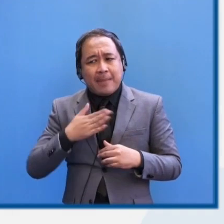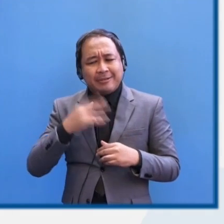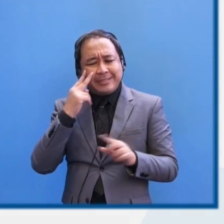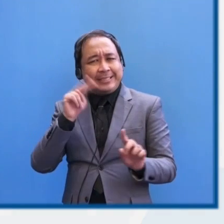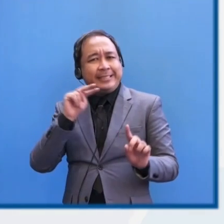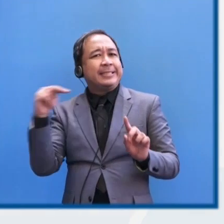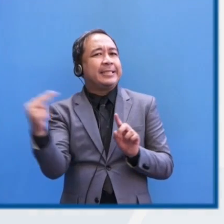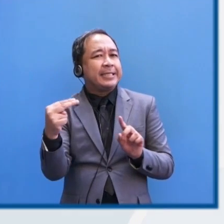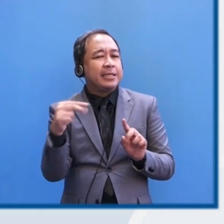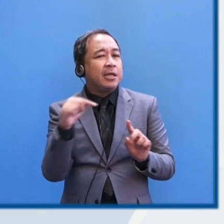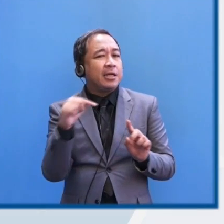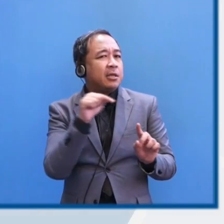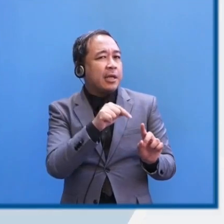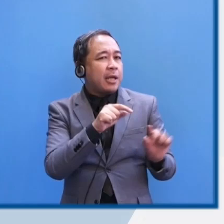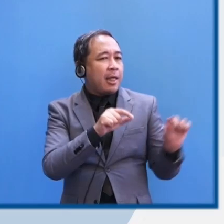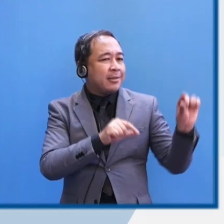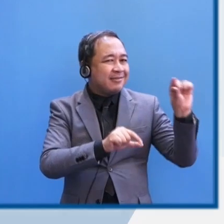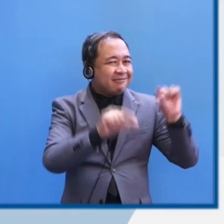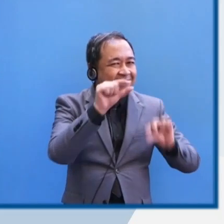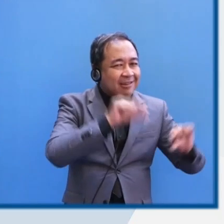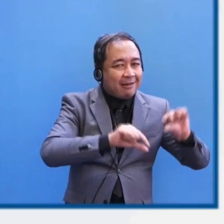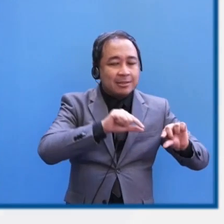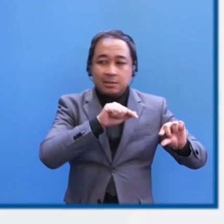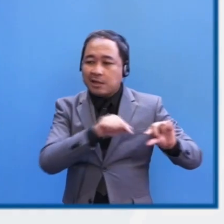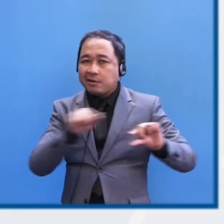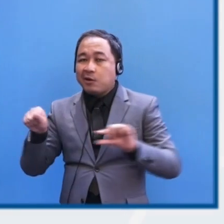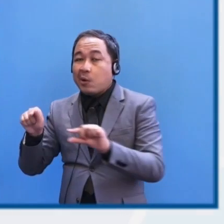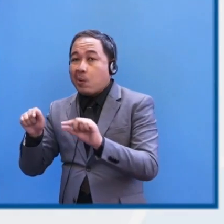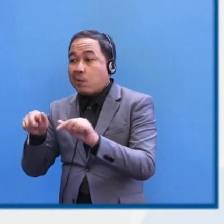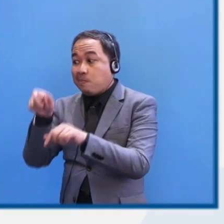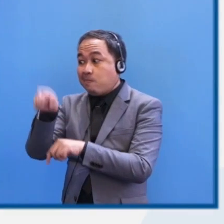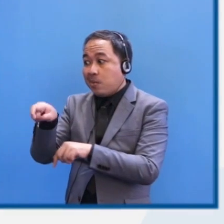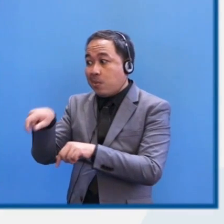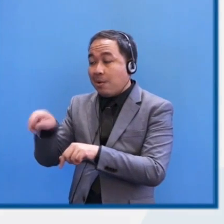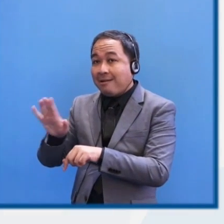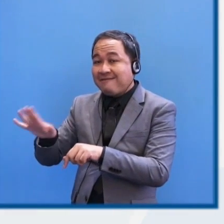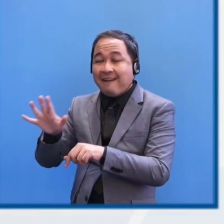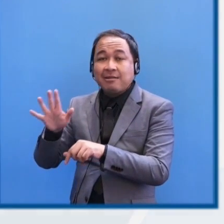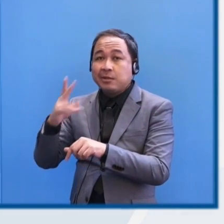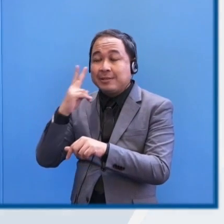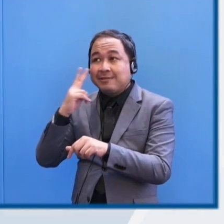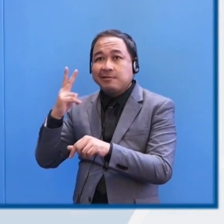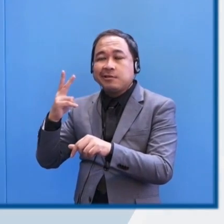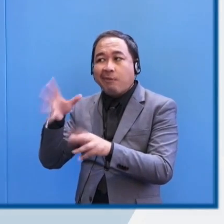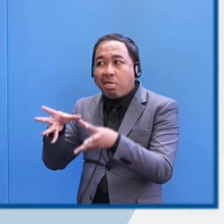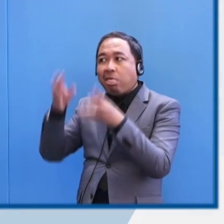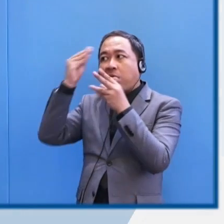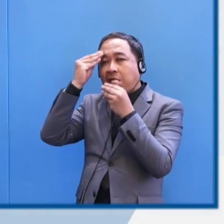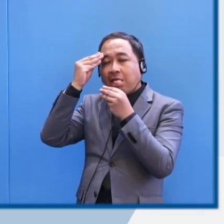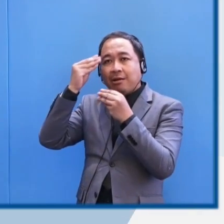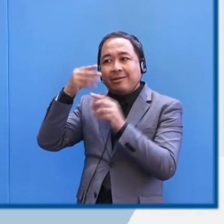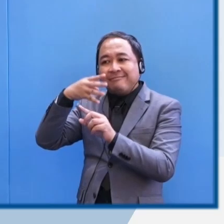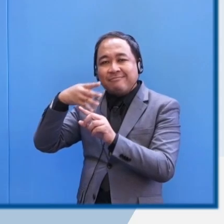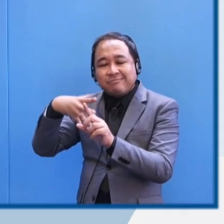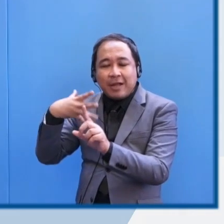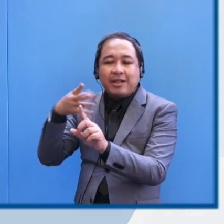see how science and people's lived-in experience interact. And then it is not either or, it